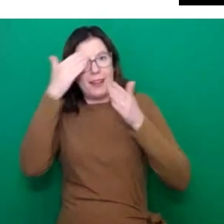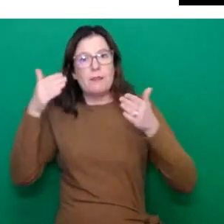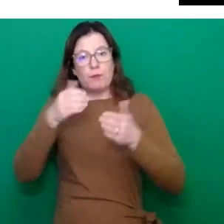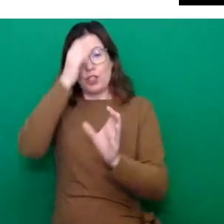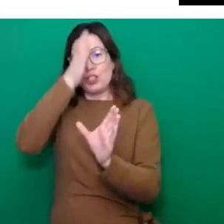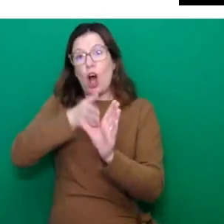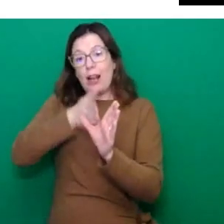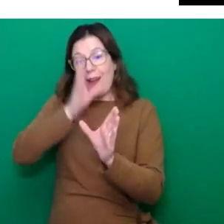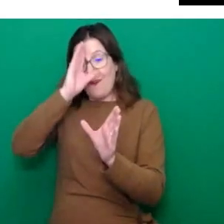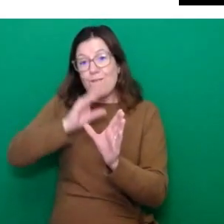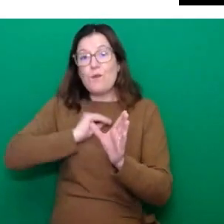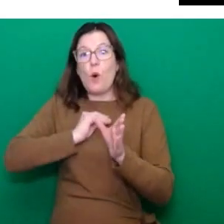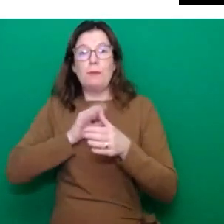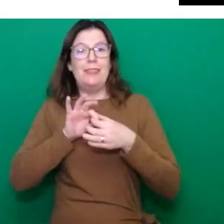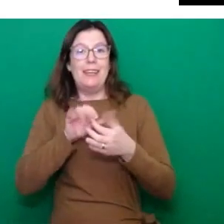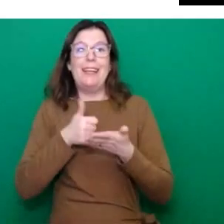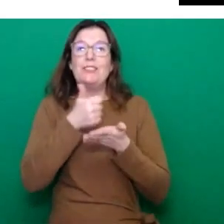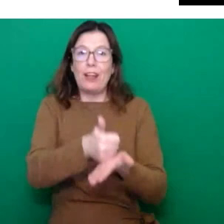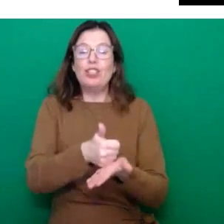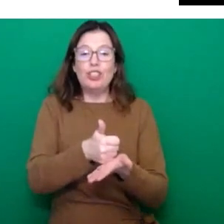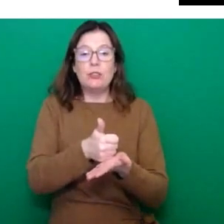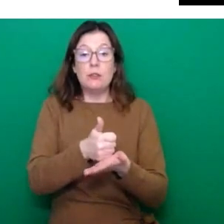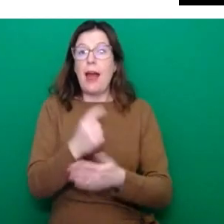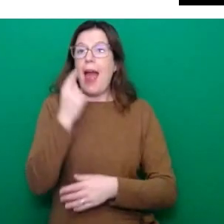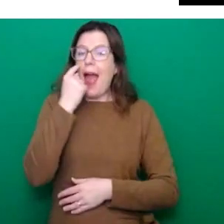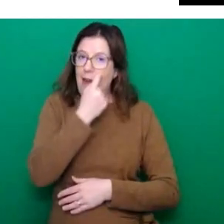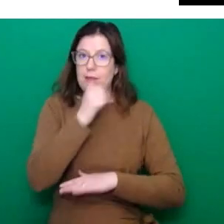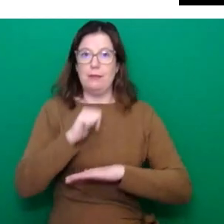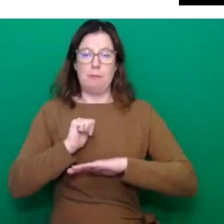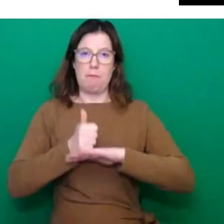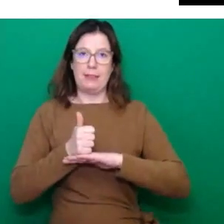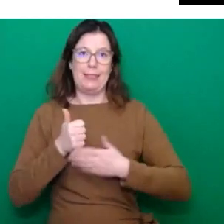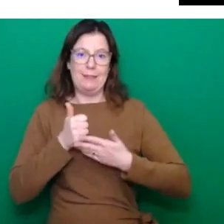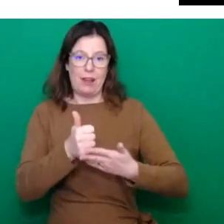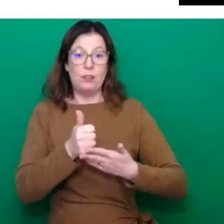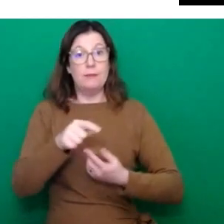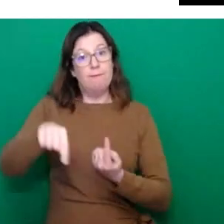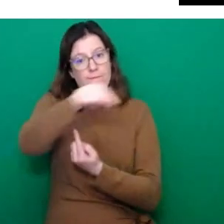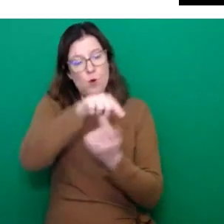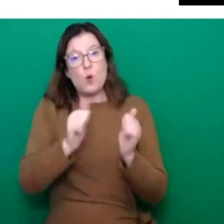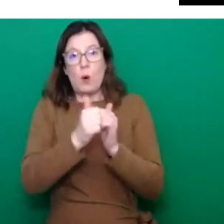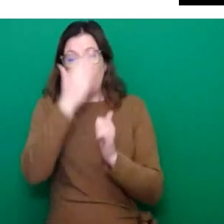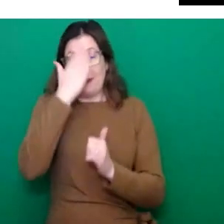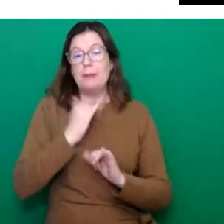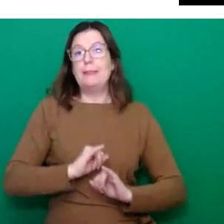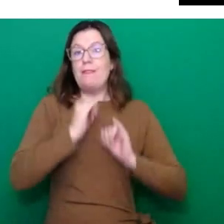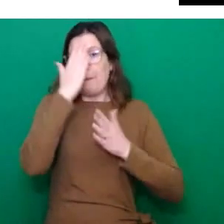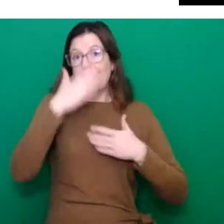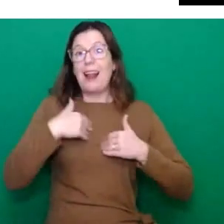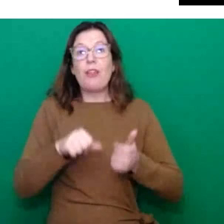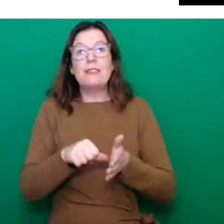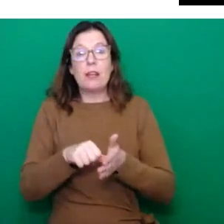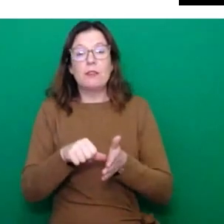psychologically informed interventions, and that's evidence-based interventions for those with severe mental health difficulties.